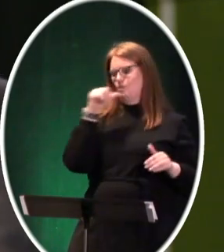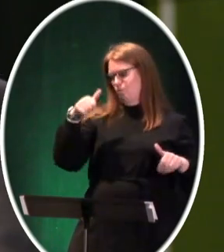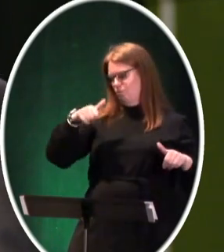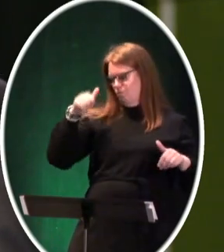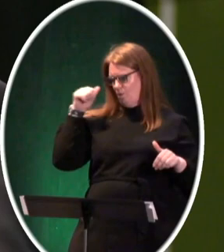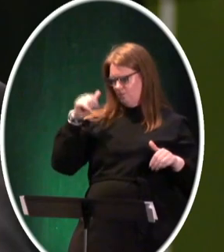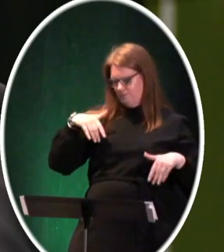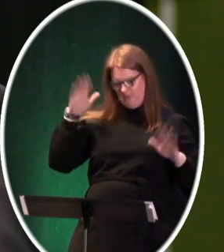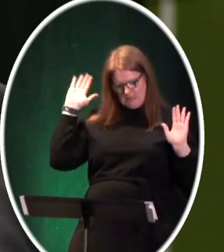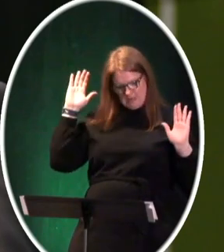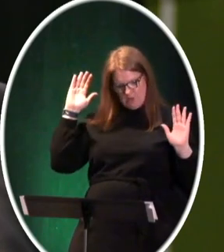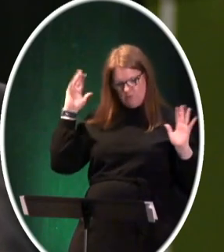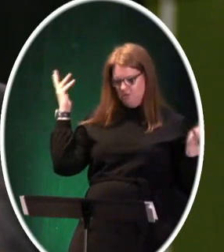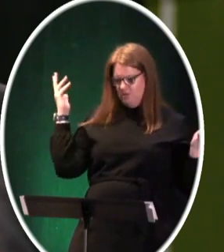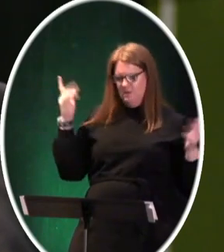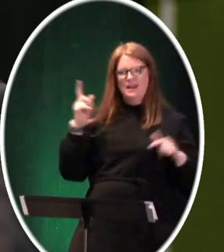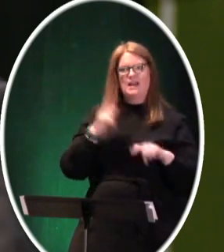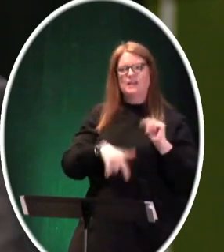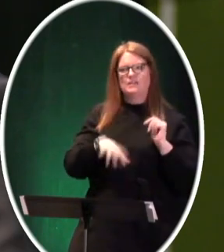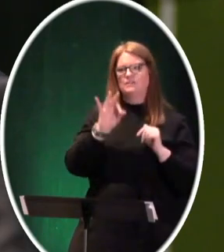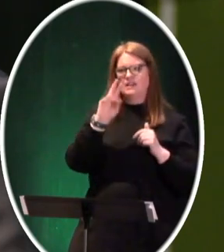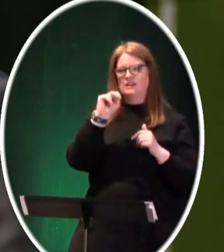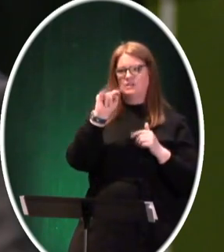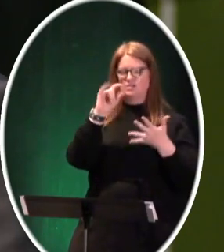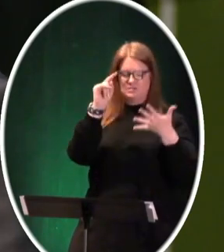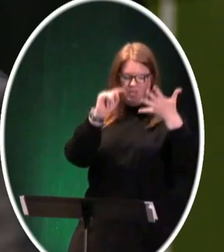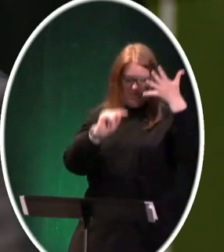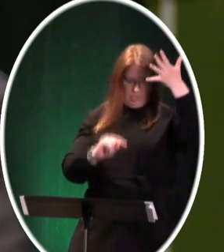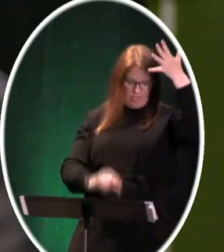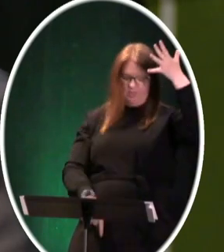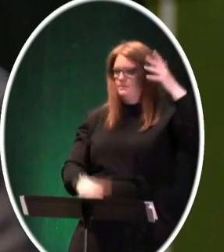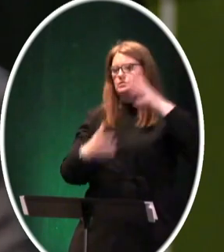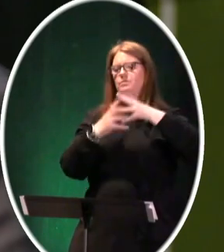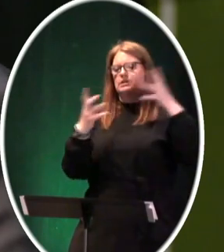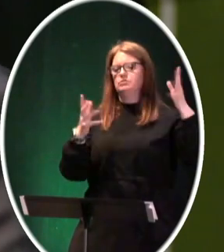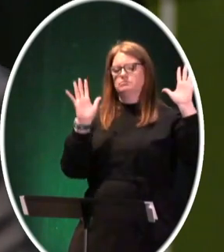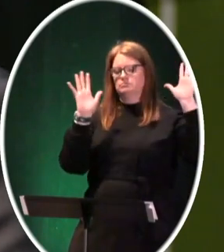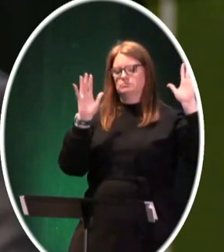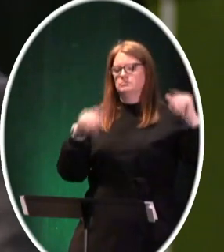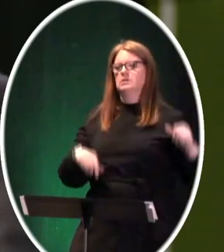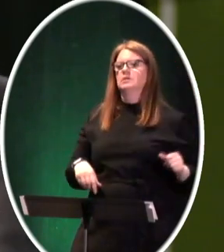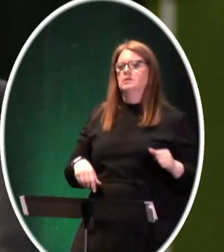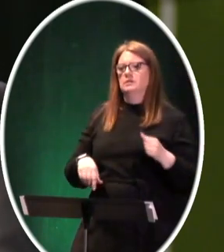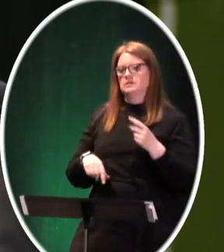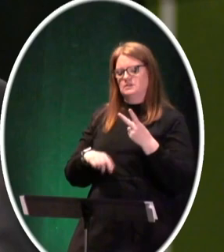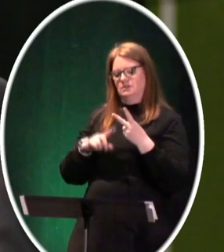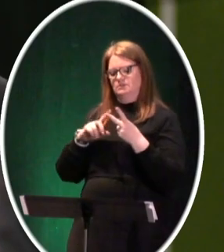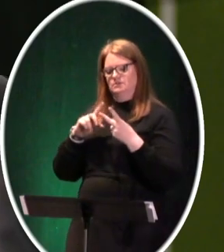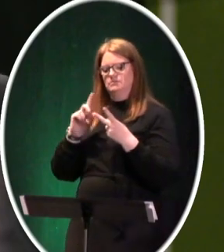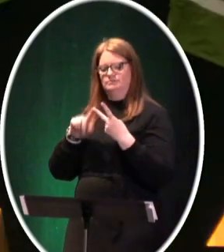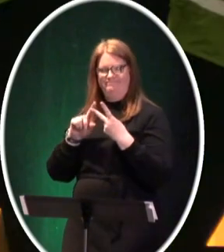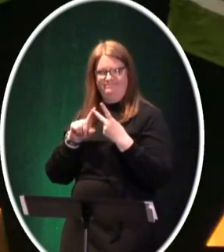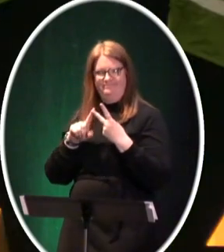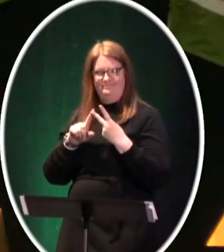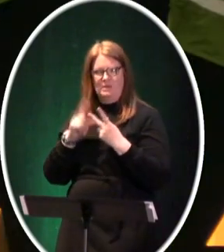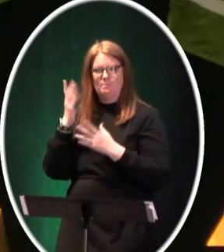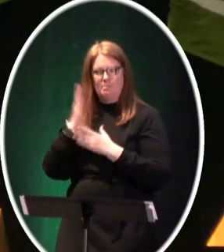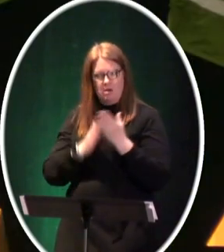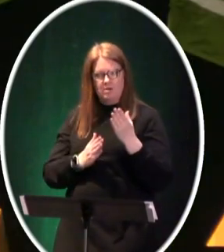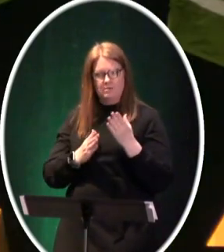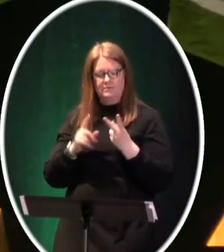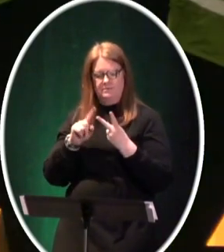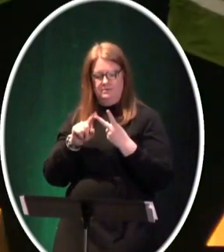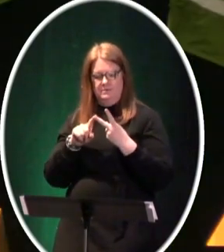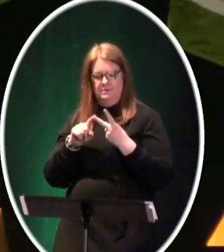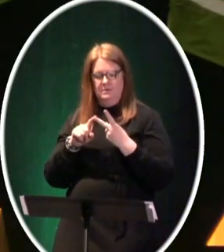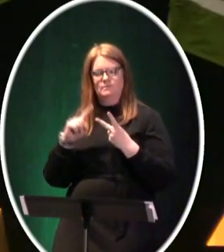wisdom in that stuff, but I couldn't find any notes that he'd ever given commencement speeches. So I want to share part of a message that